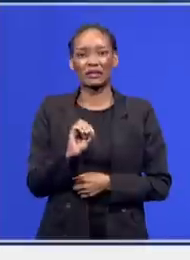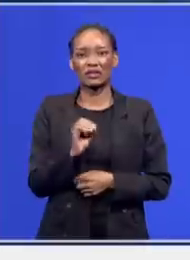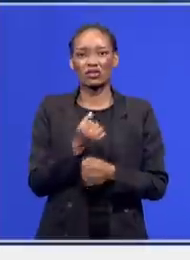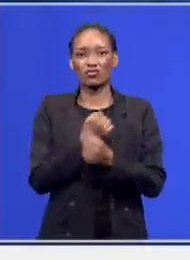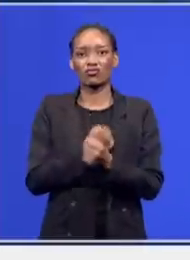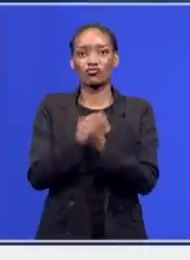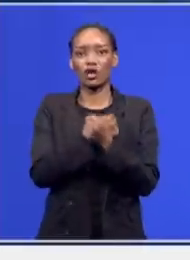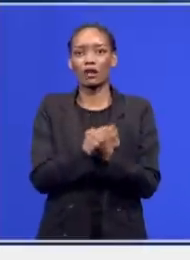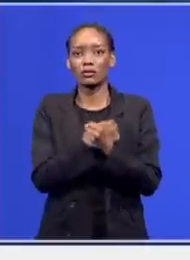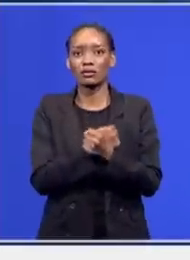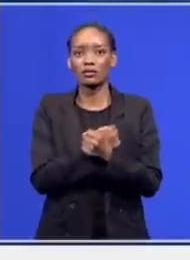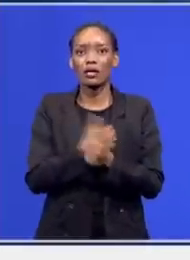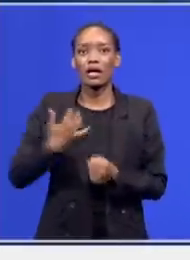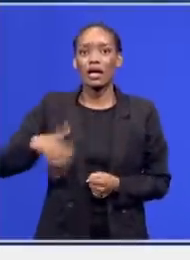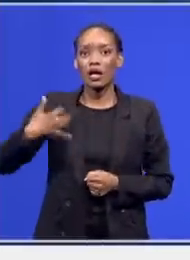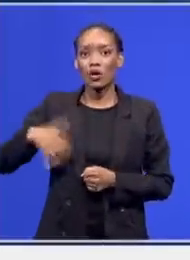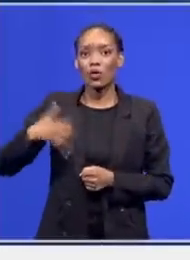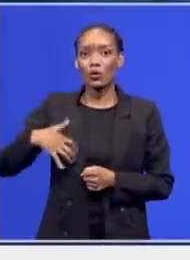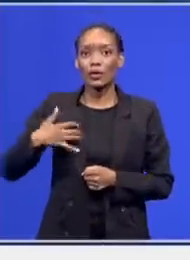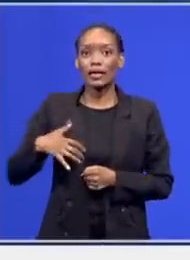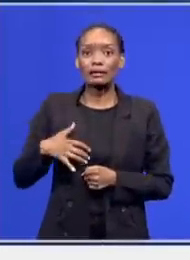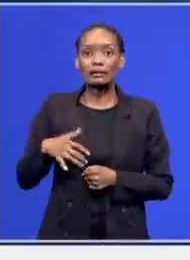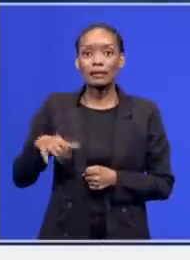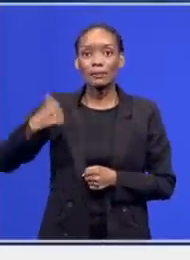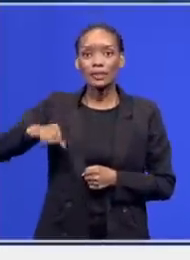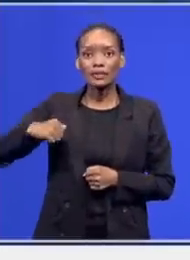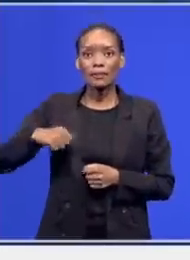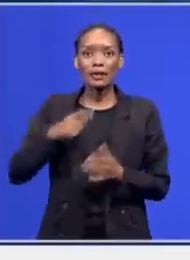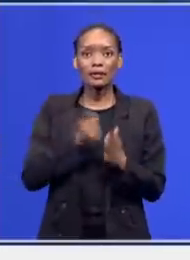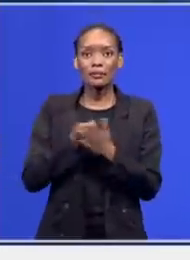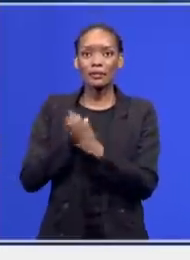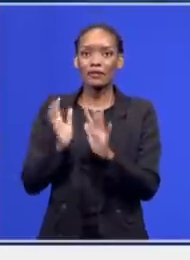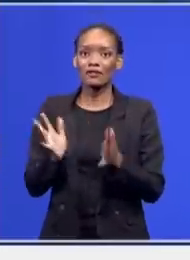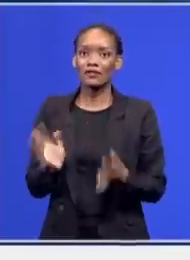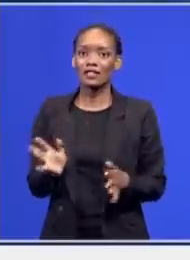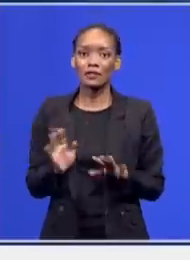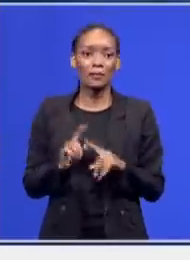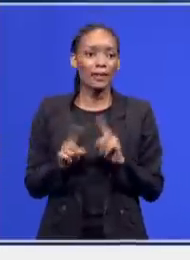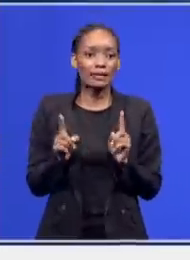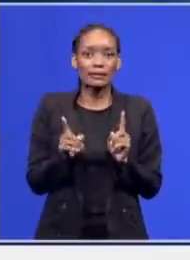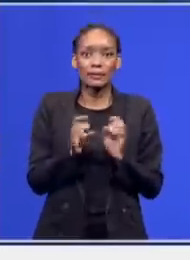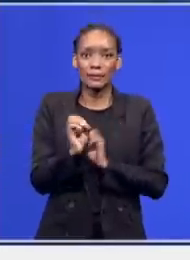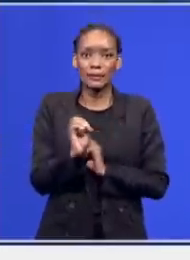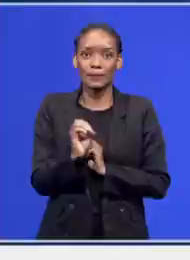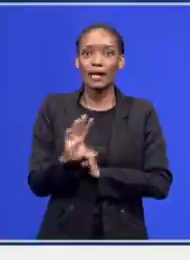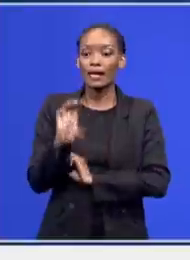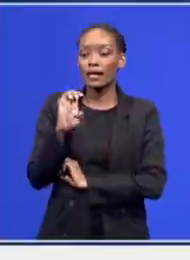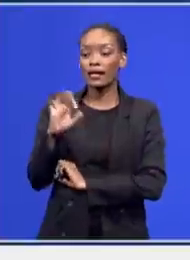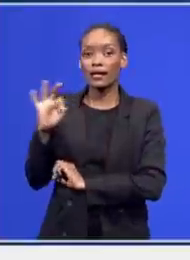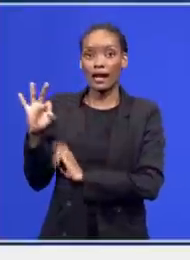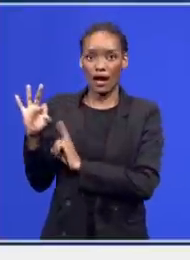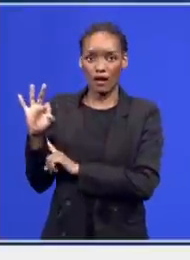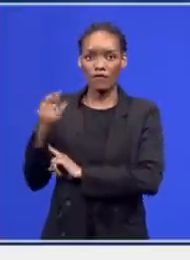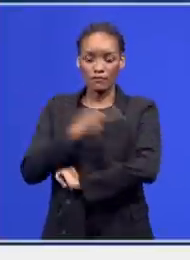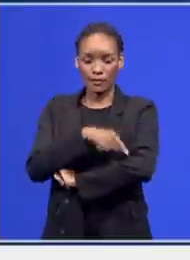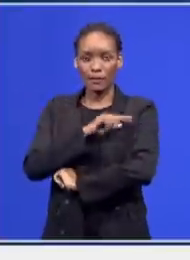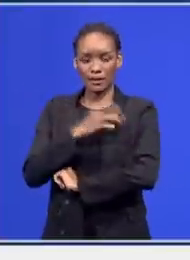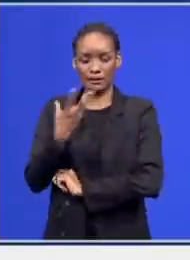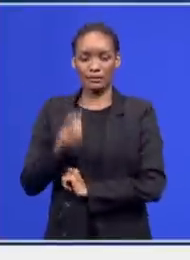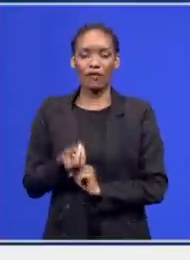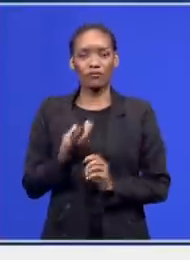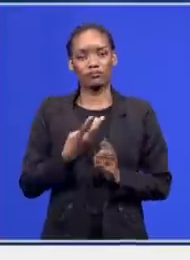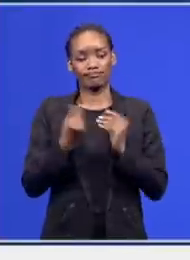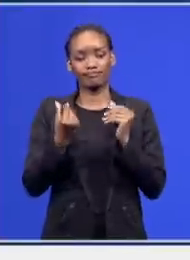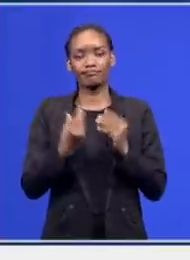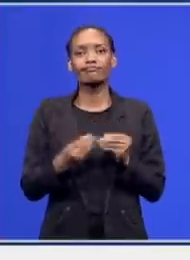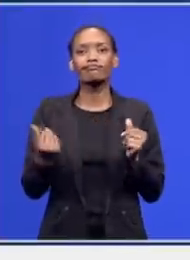paid for by the Ekurhuleni municipality, but are nowhere to be found. Now, it's only an EFF that has got that kind of capacity to deal with these things. And